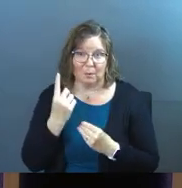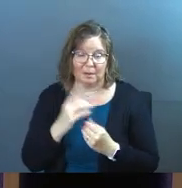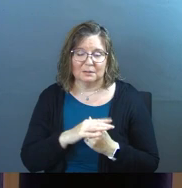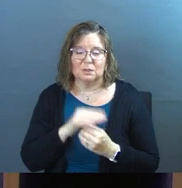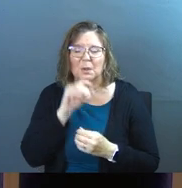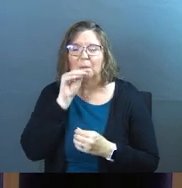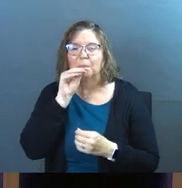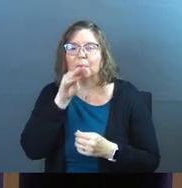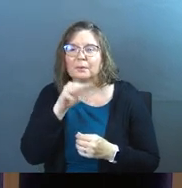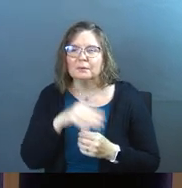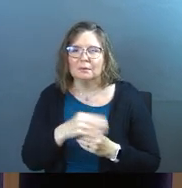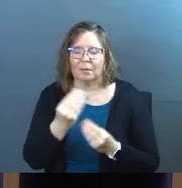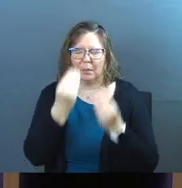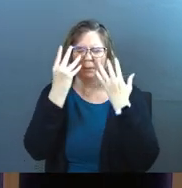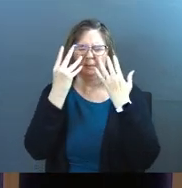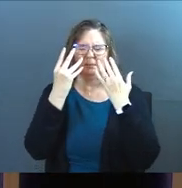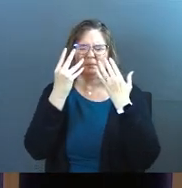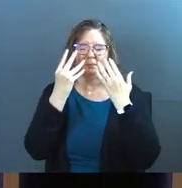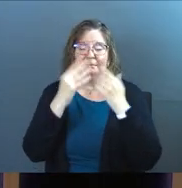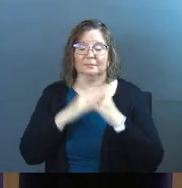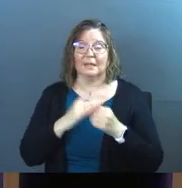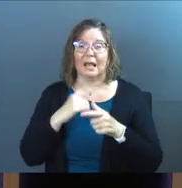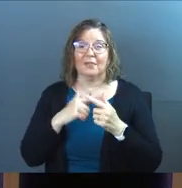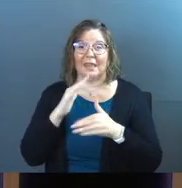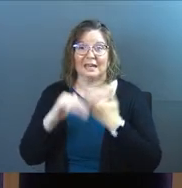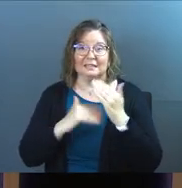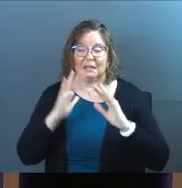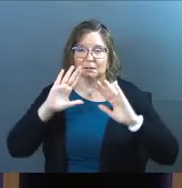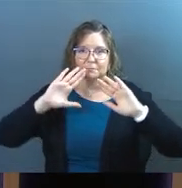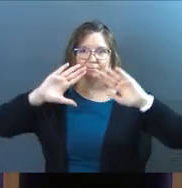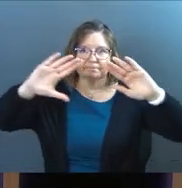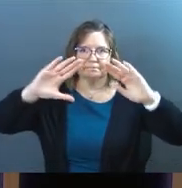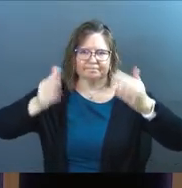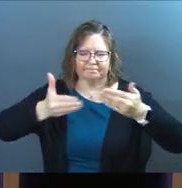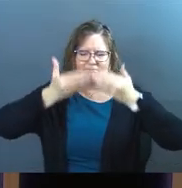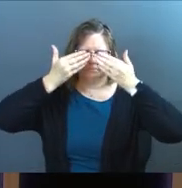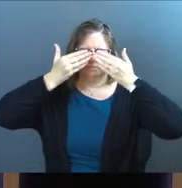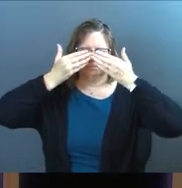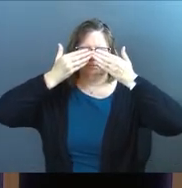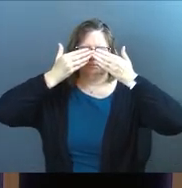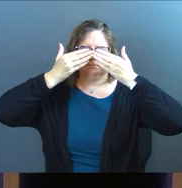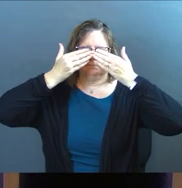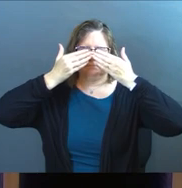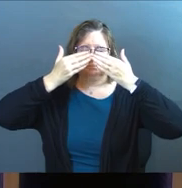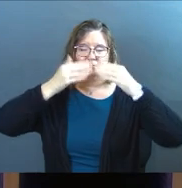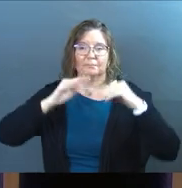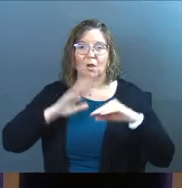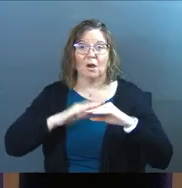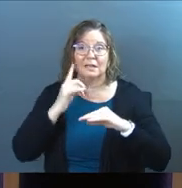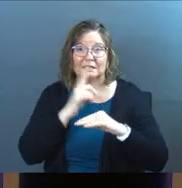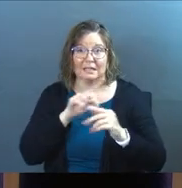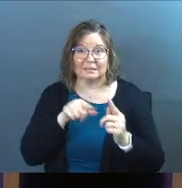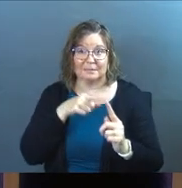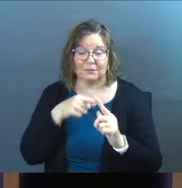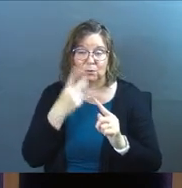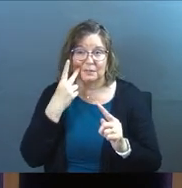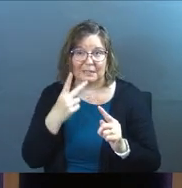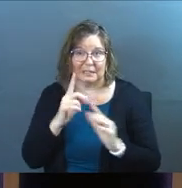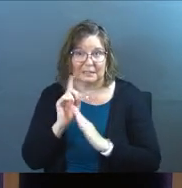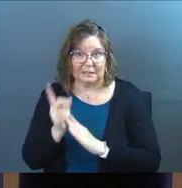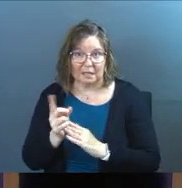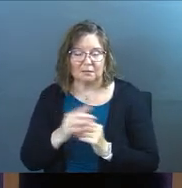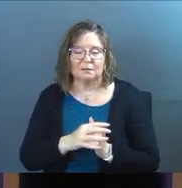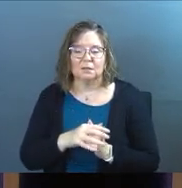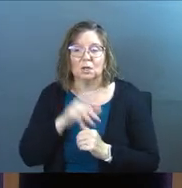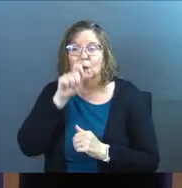So he spit on the man's eyes and he put his hands on him. And that's on his eyes specifically. You're going to see that here in just a